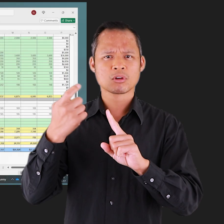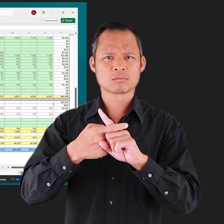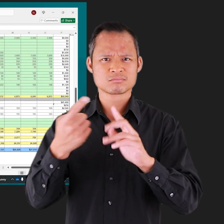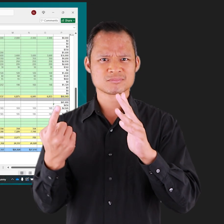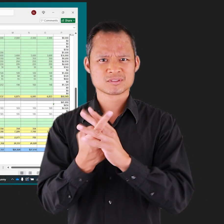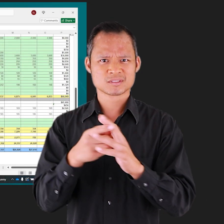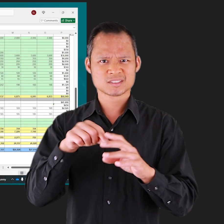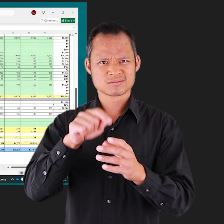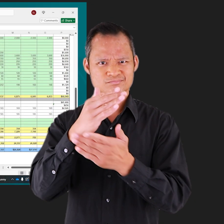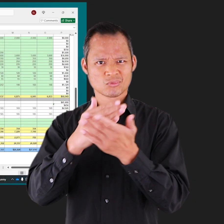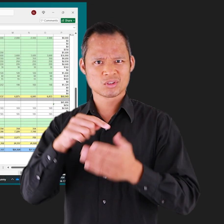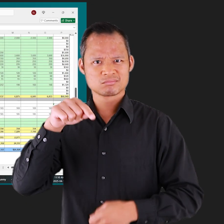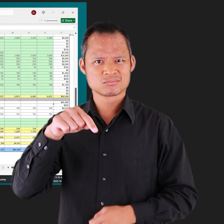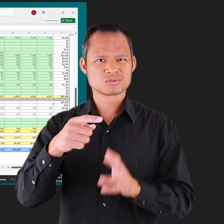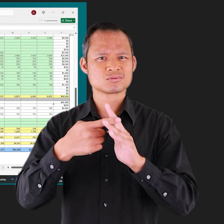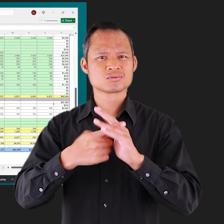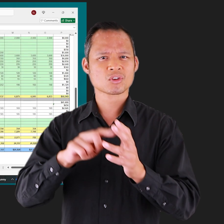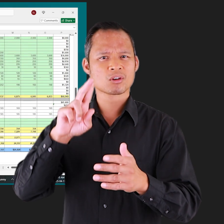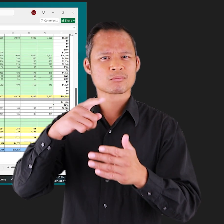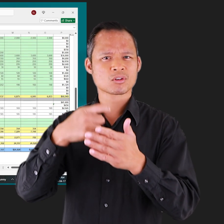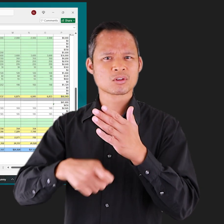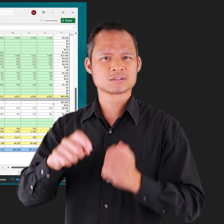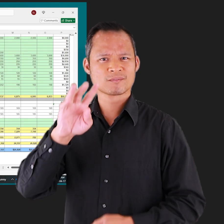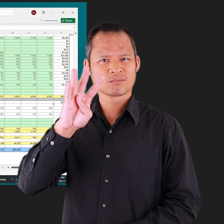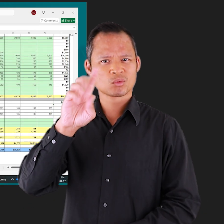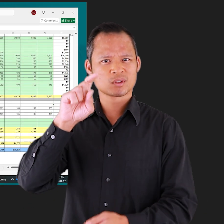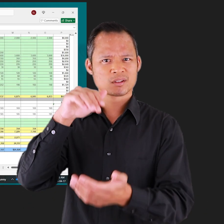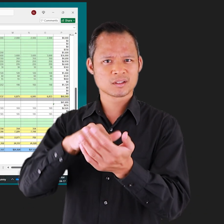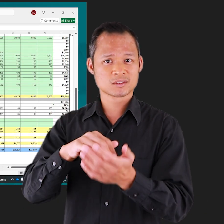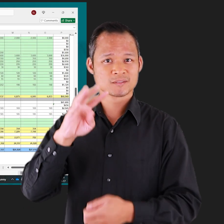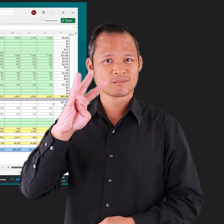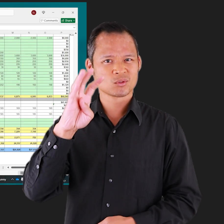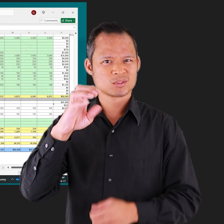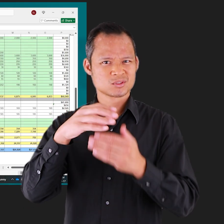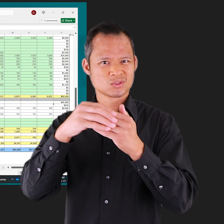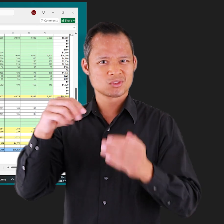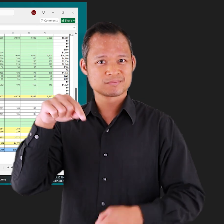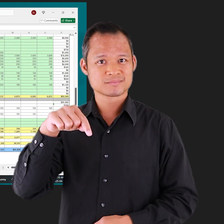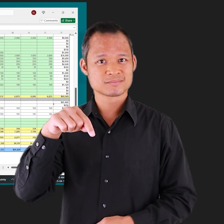The startup costs are automatically transferred in this section from the startup costs. In this case,